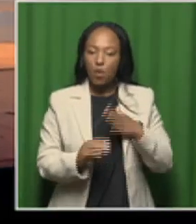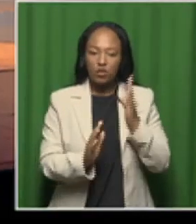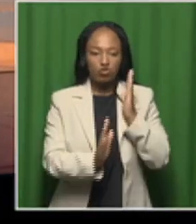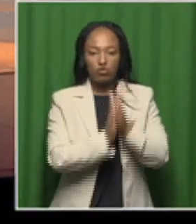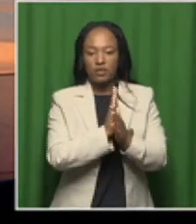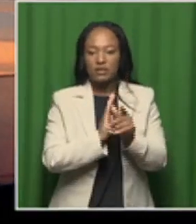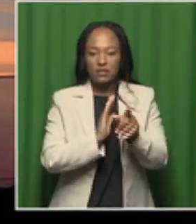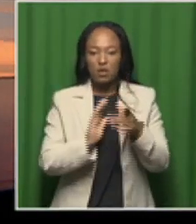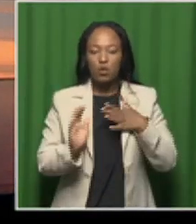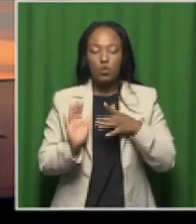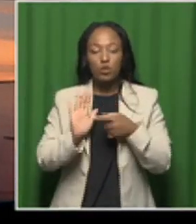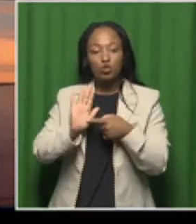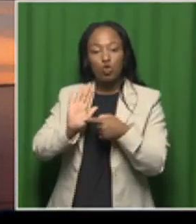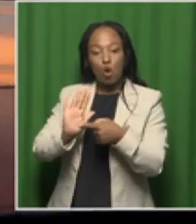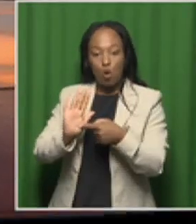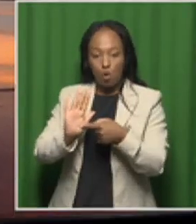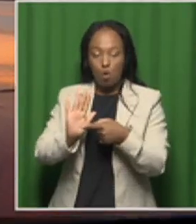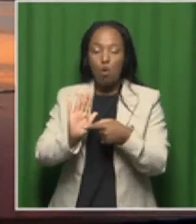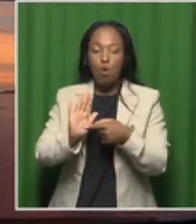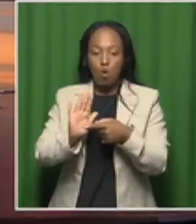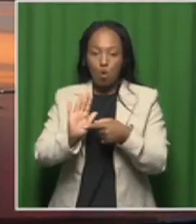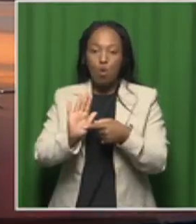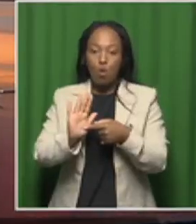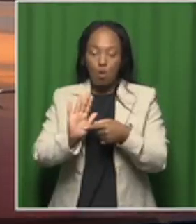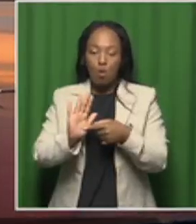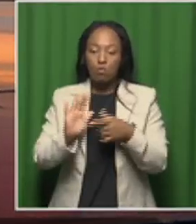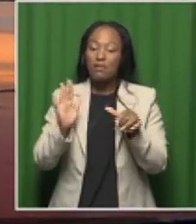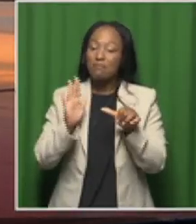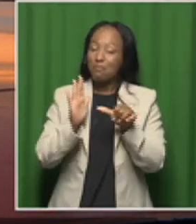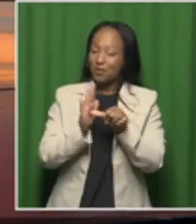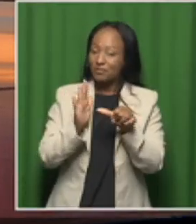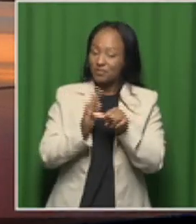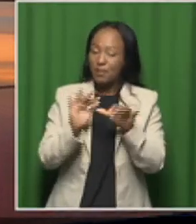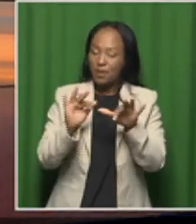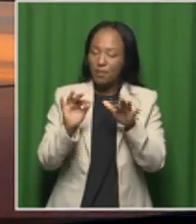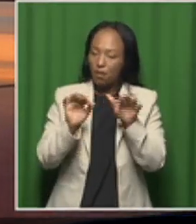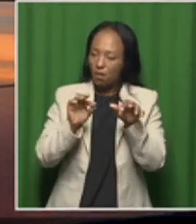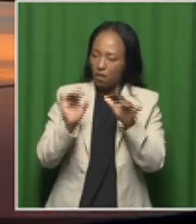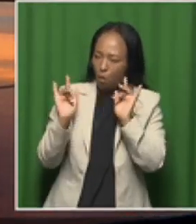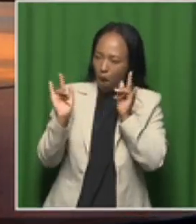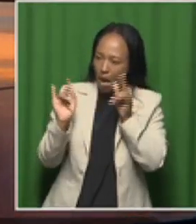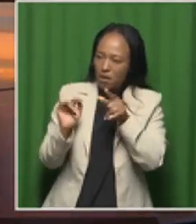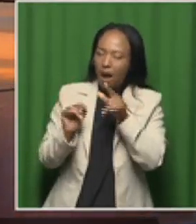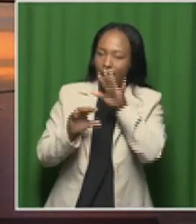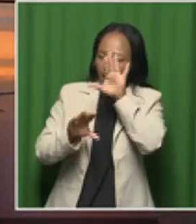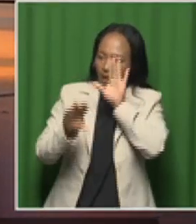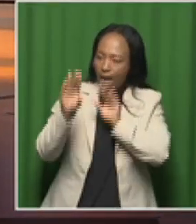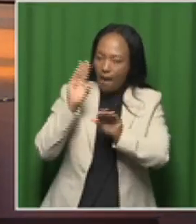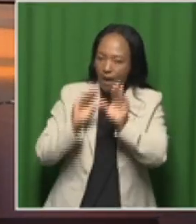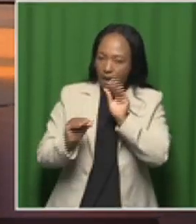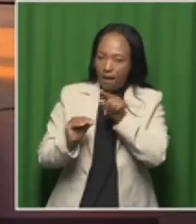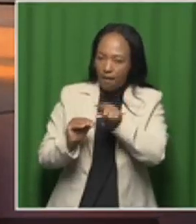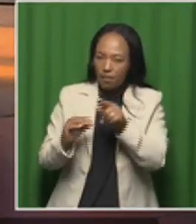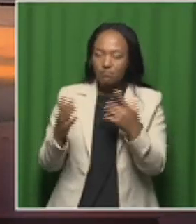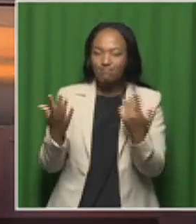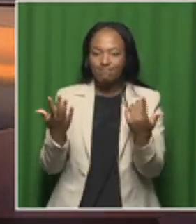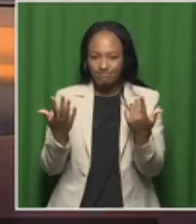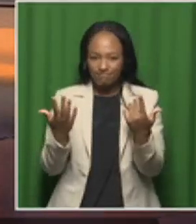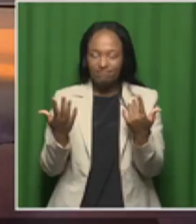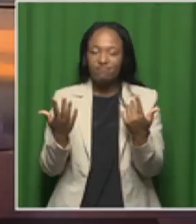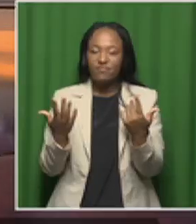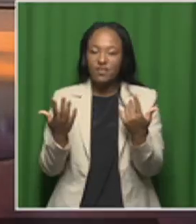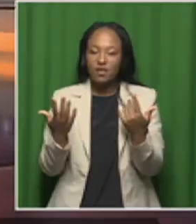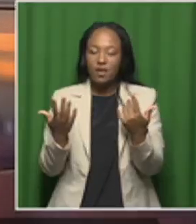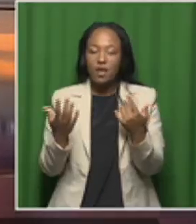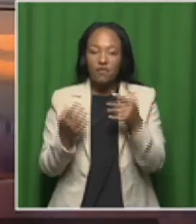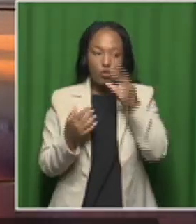going to demonstrate a few things to yes. us, which I think is important, and perhaps viewers can learn from this, because even if, you remember